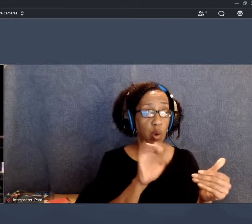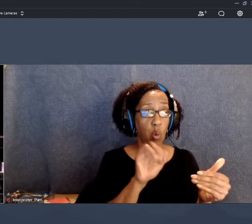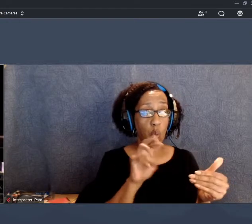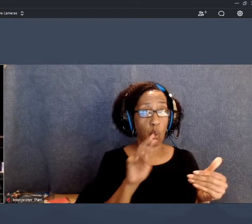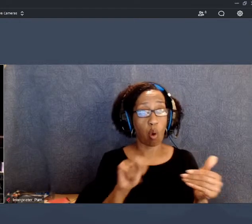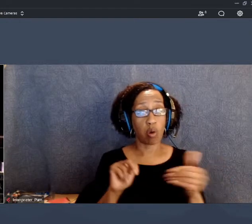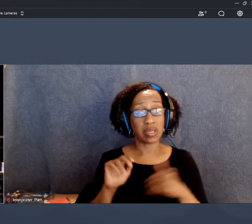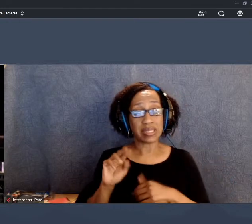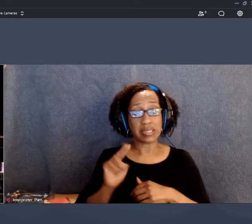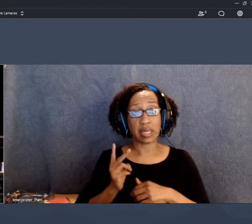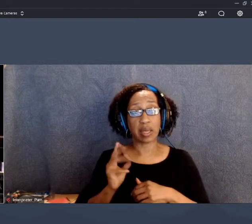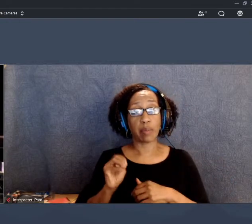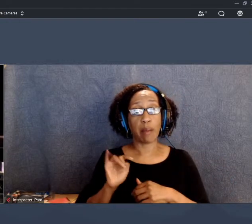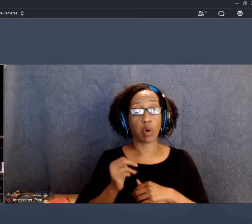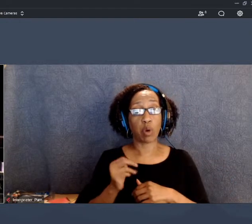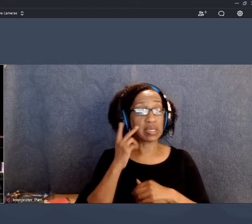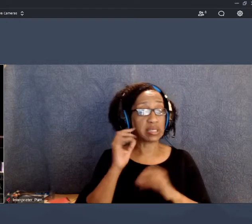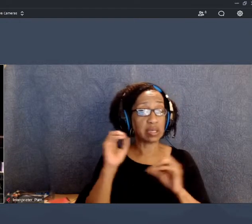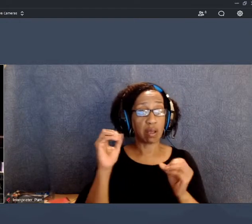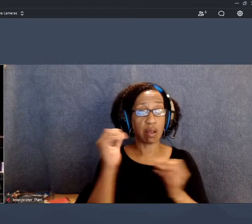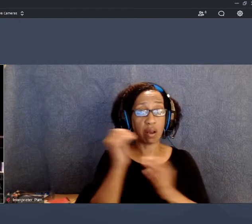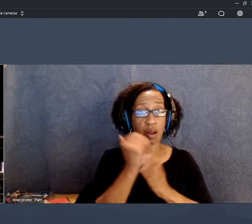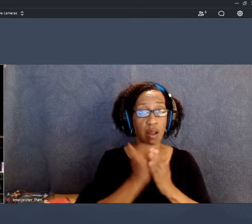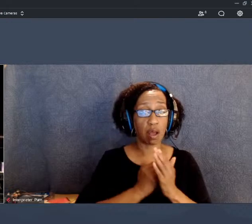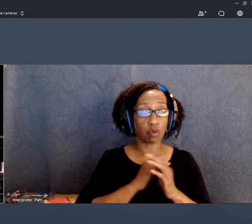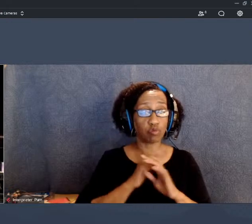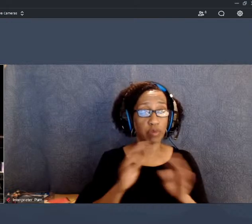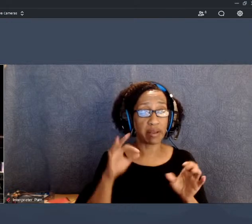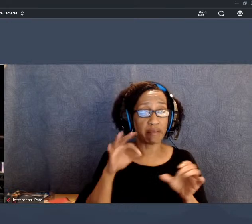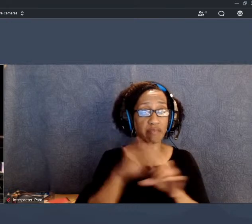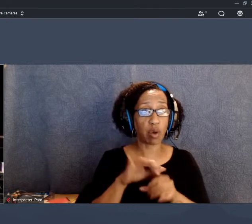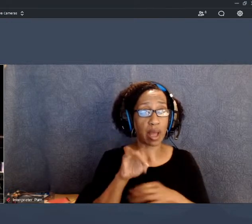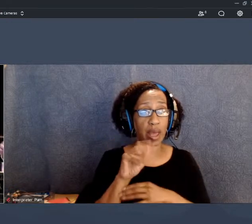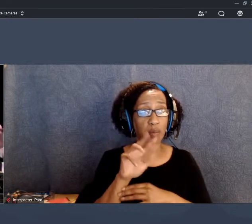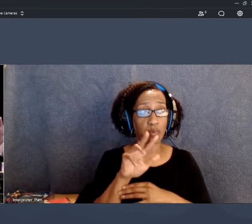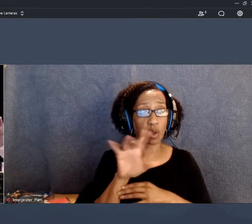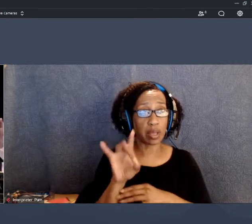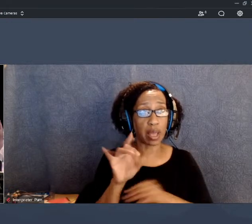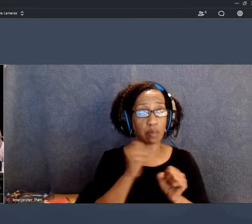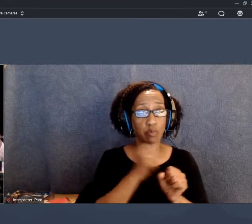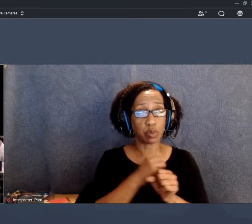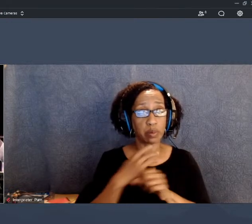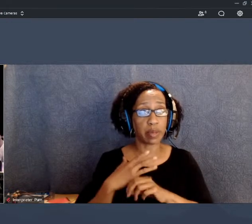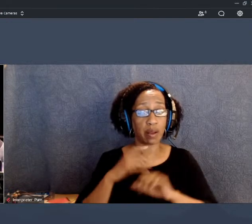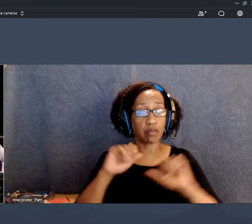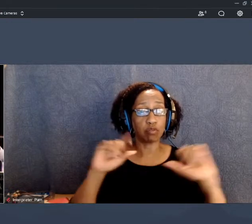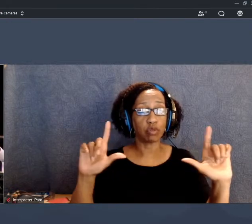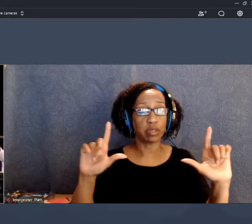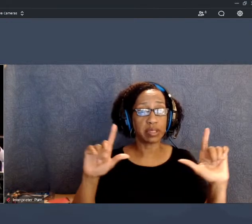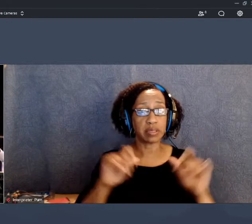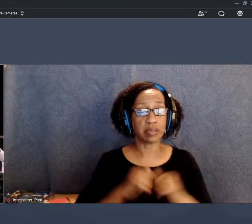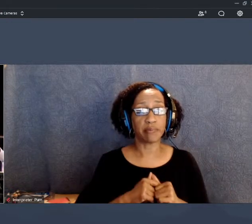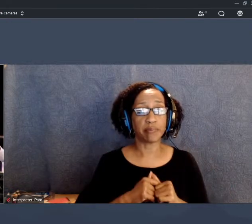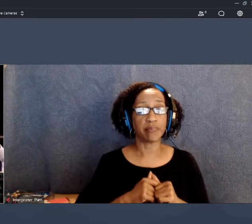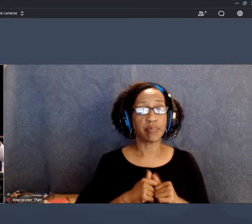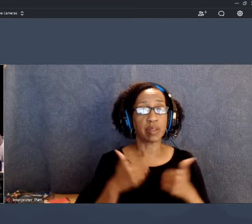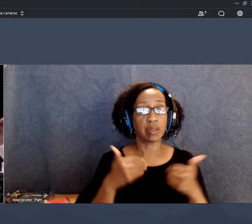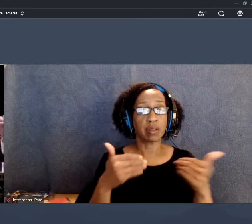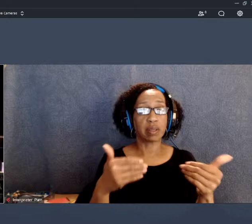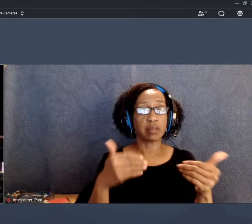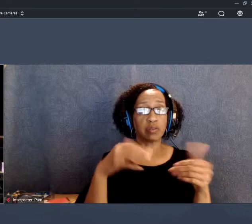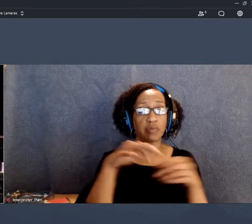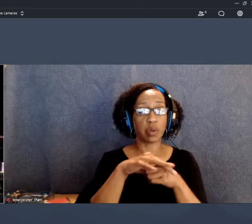by Councilman Morgan. I see no members of the queue. I assume you're ready to vote on item 38. Please prepare the screens and cast your votes.